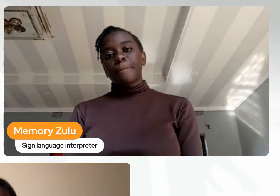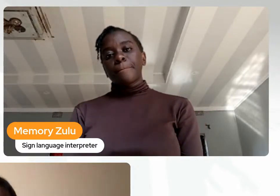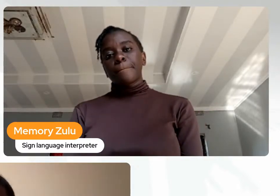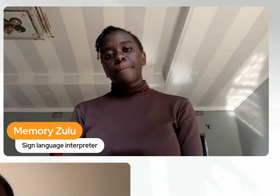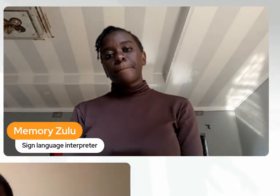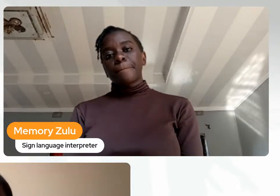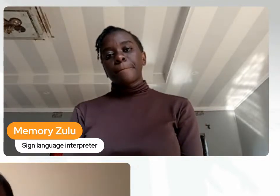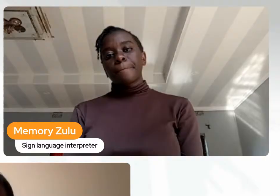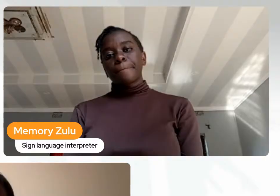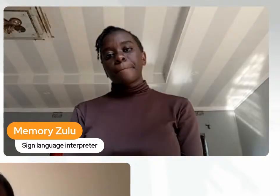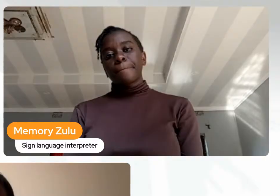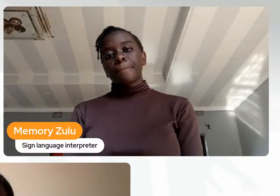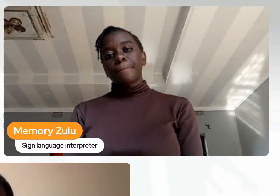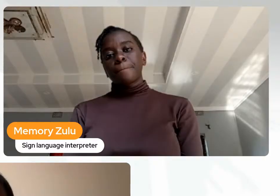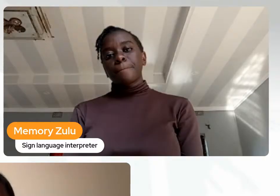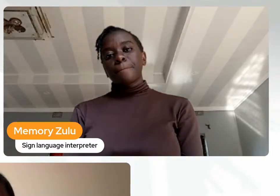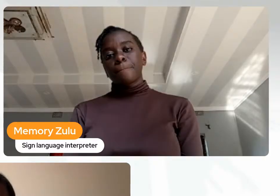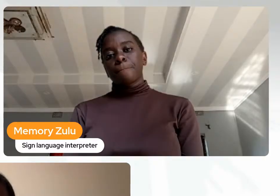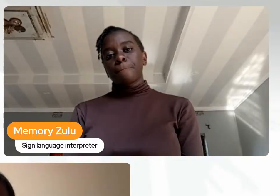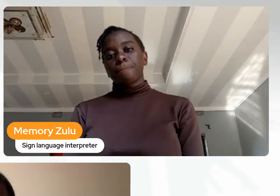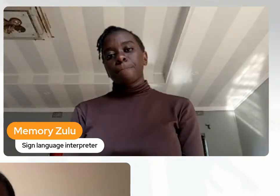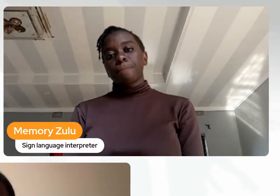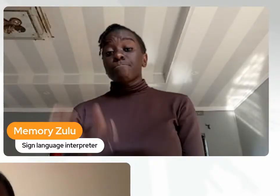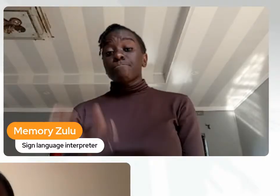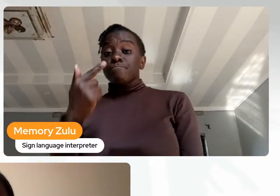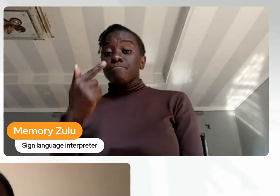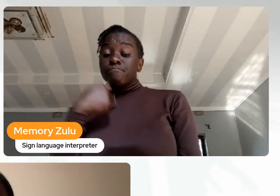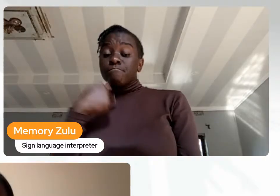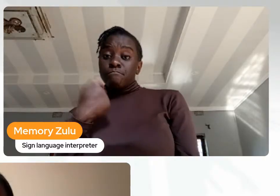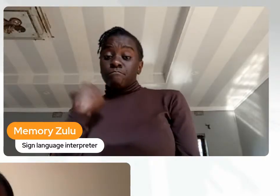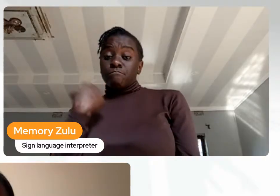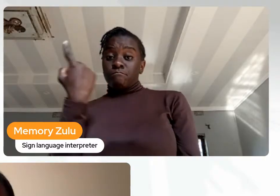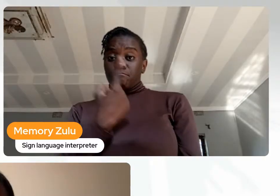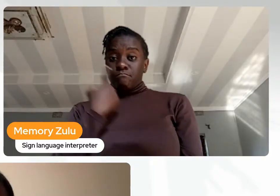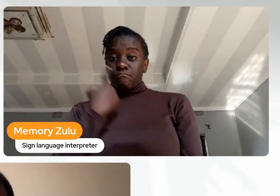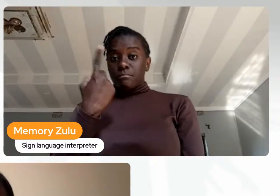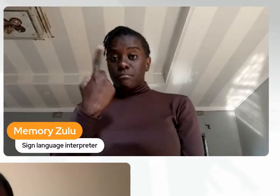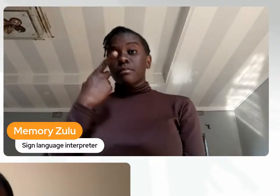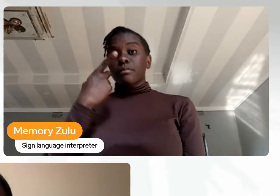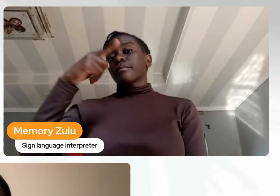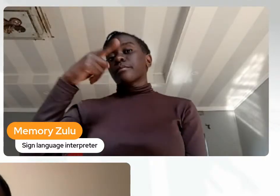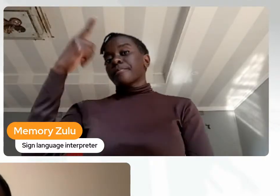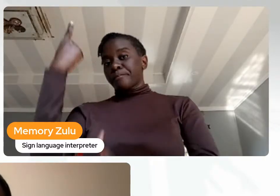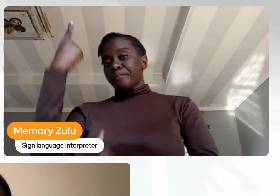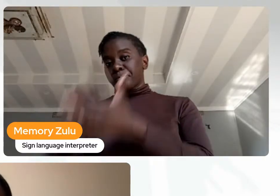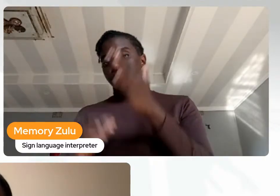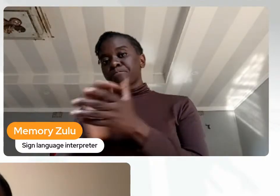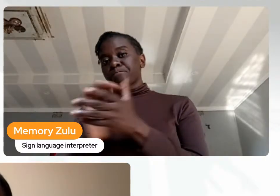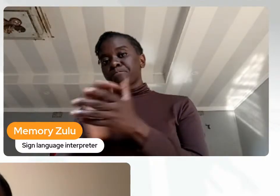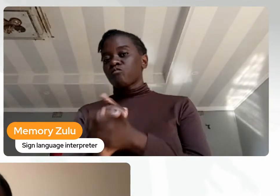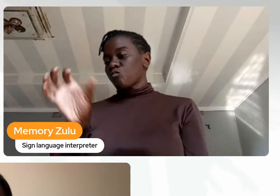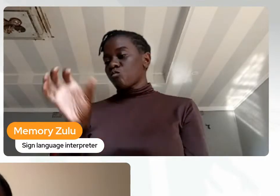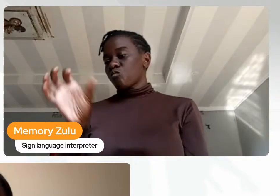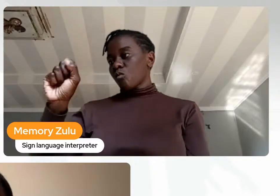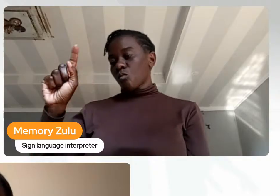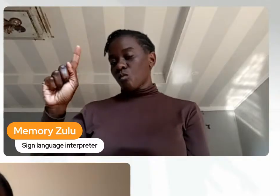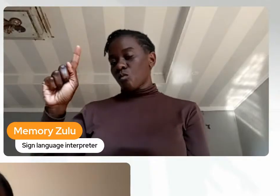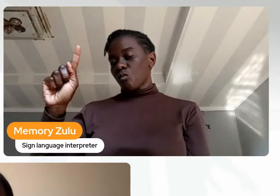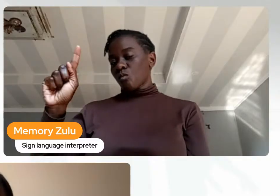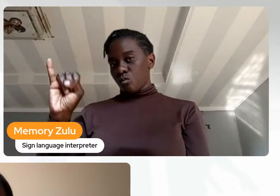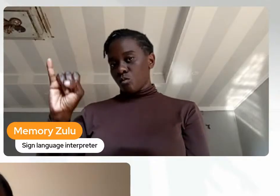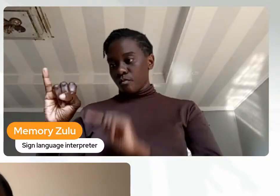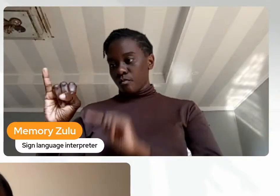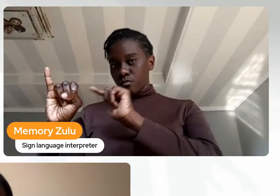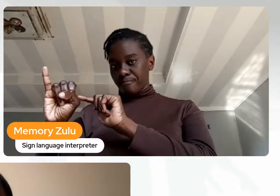are curable. So you need to try by all means to protect yourself. You need to make informed